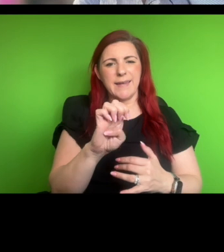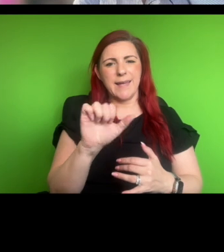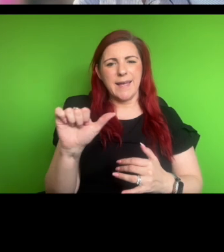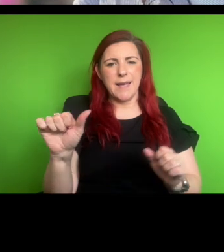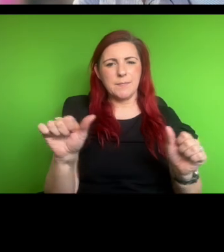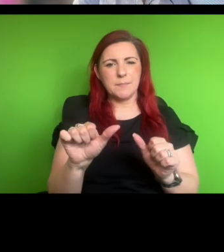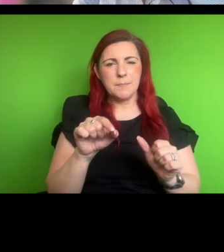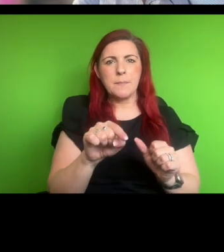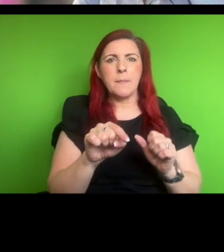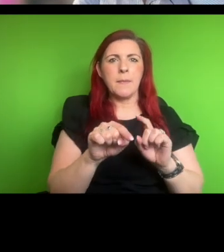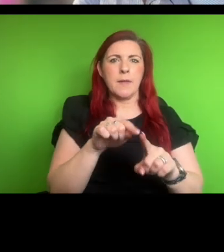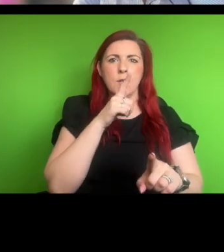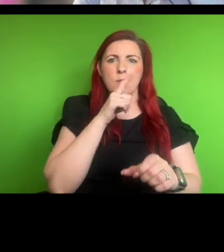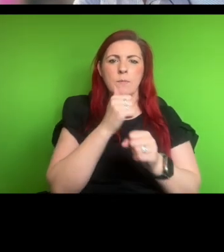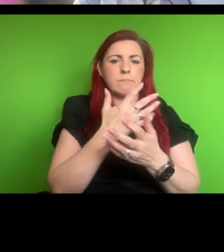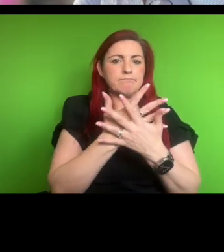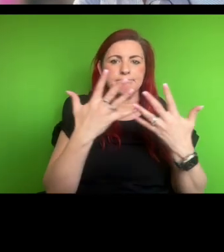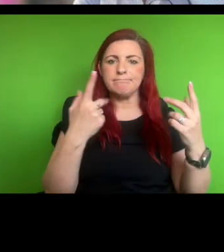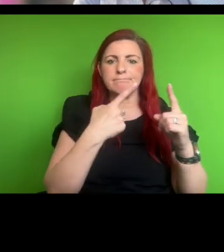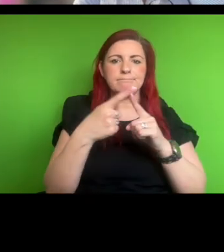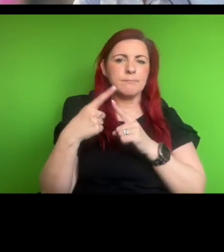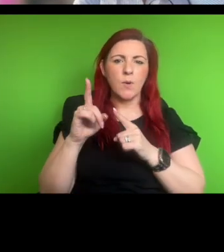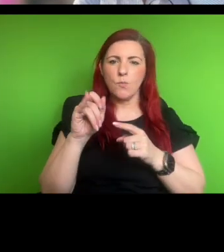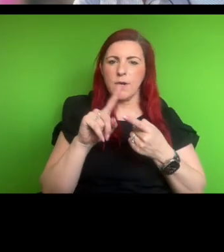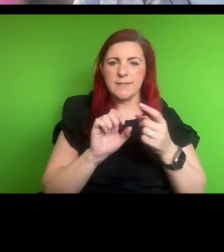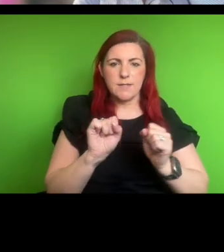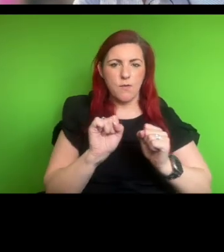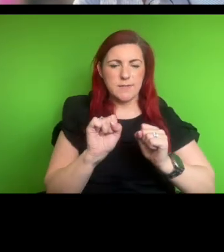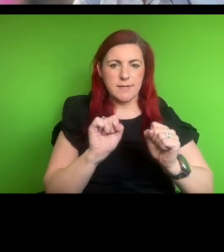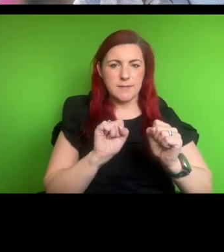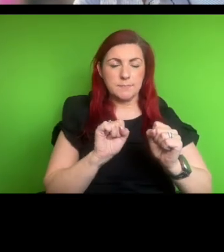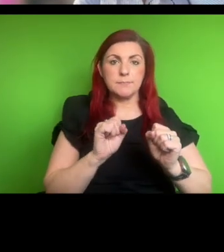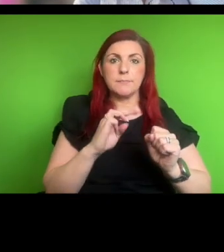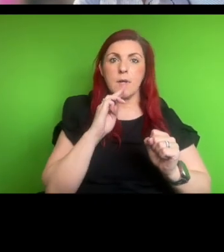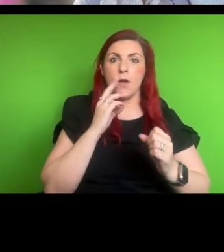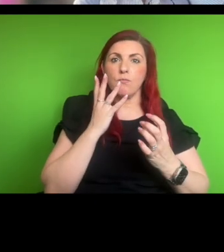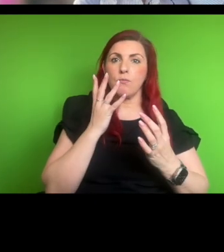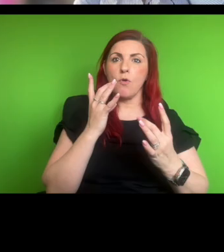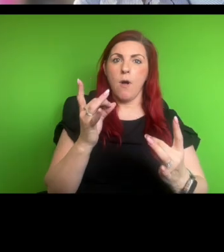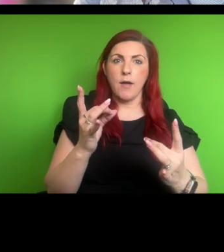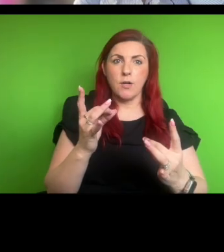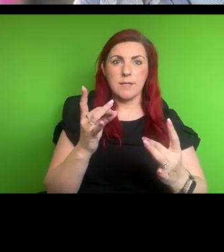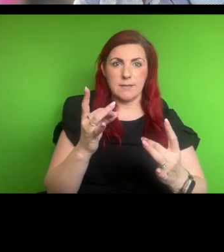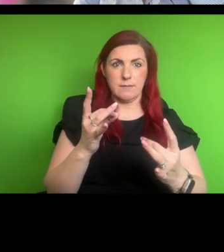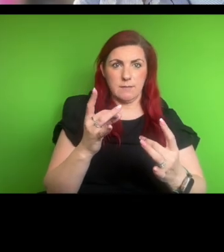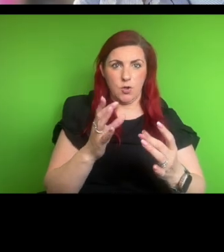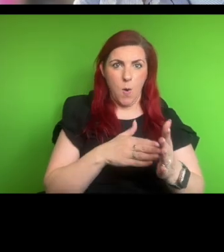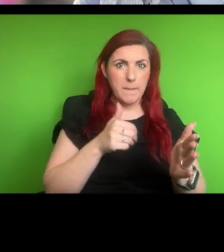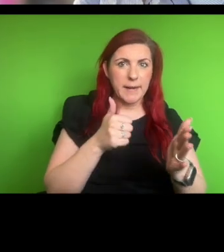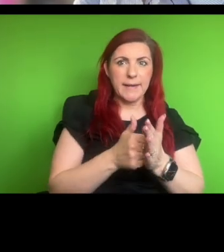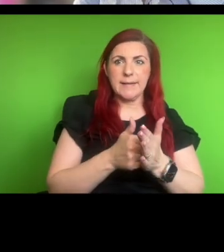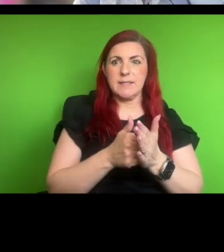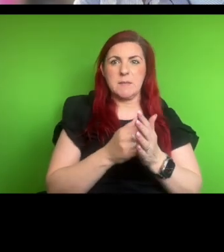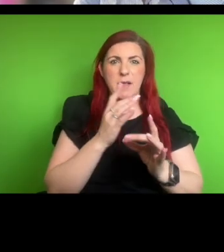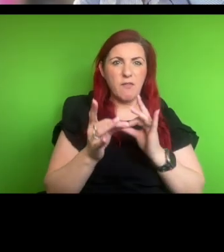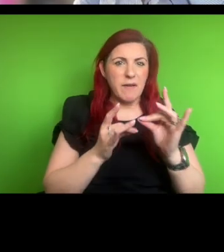services. It requires economic operators, manufacturers, distributors, importers of certain